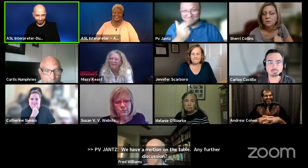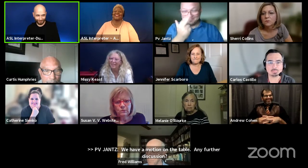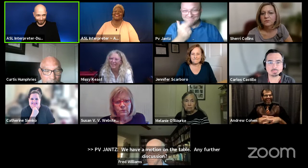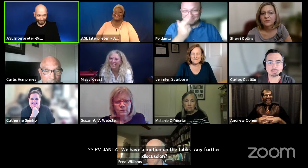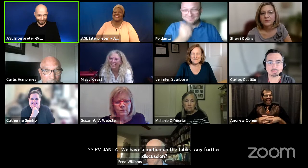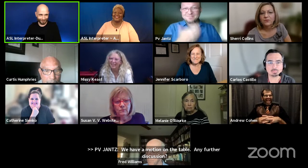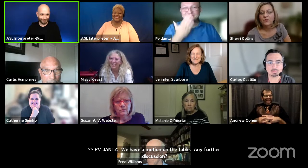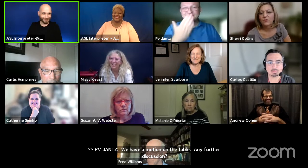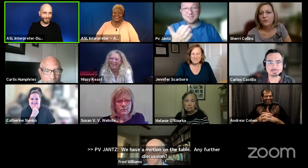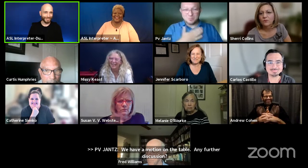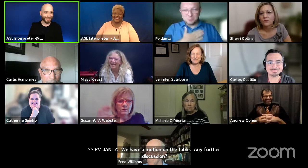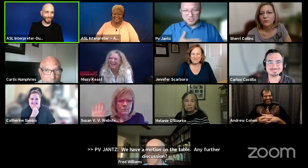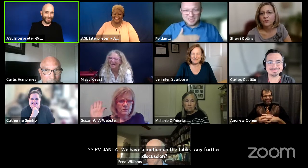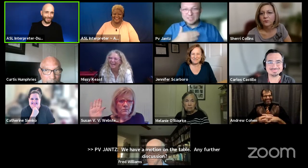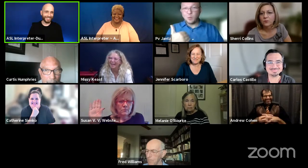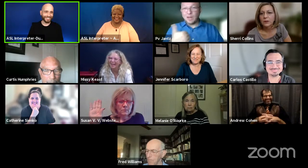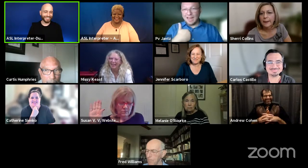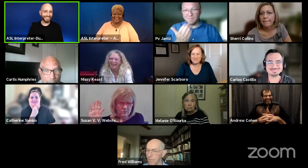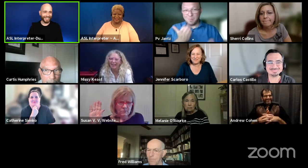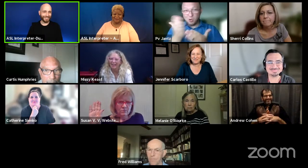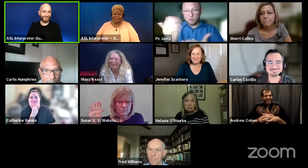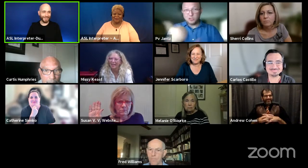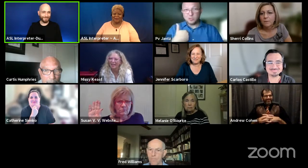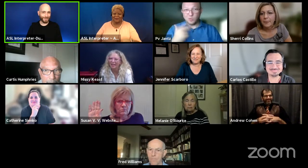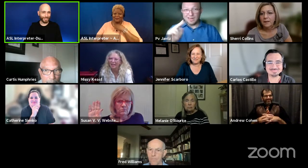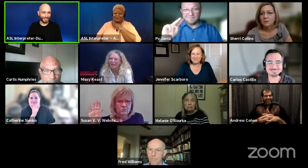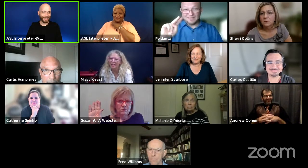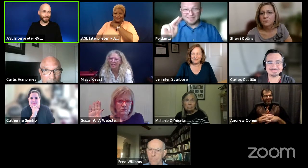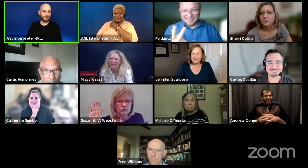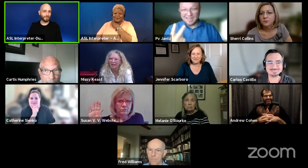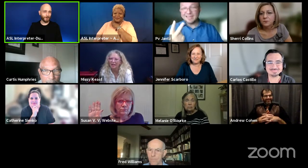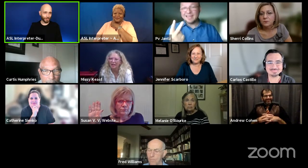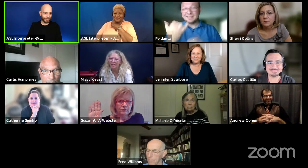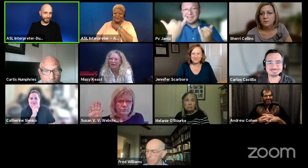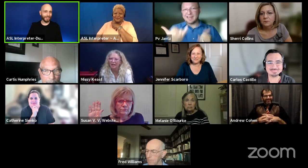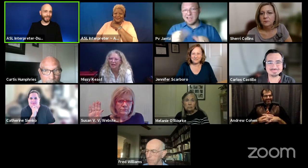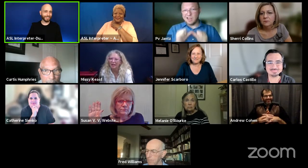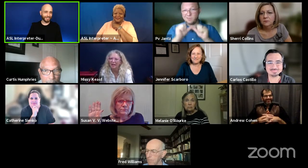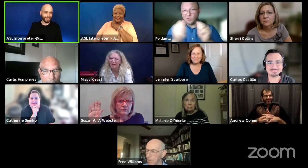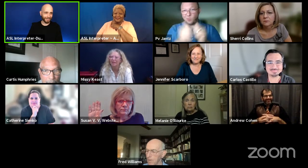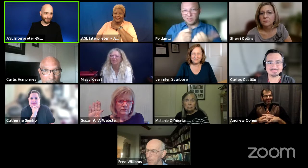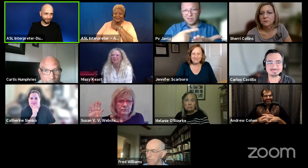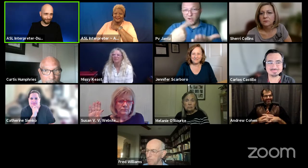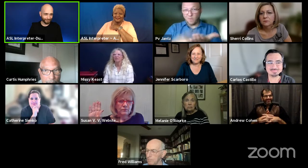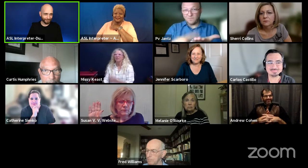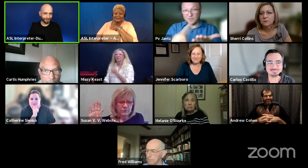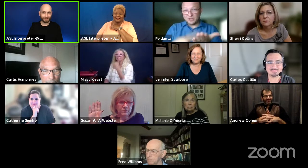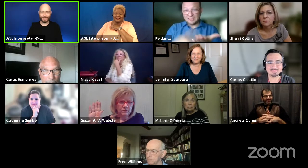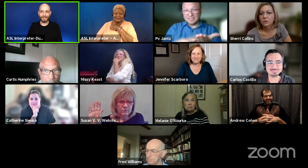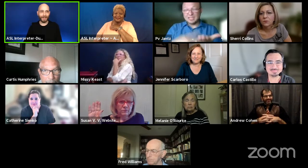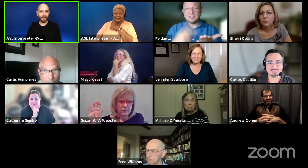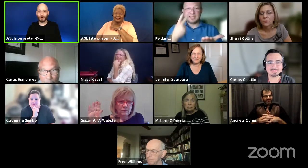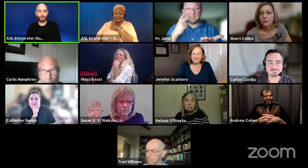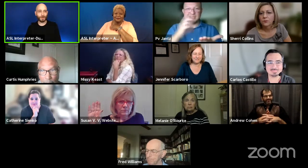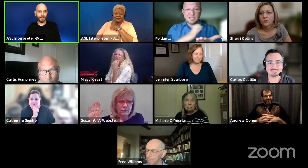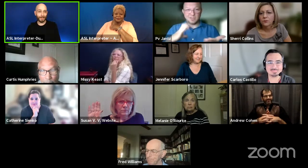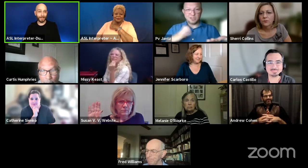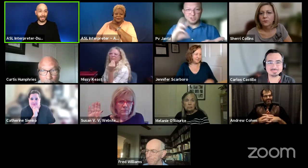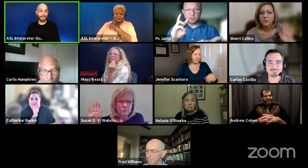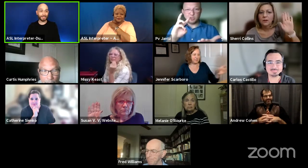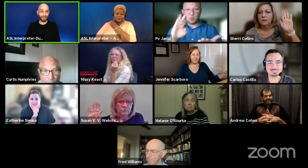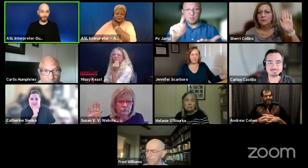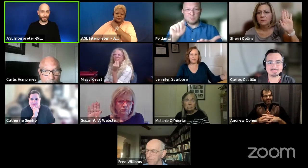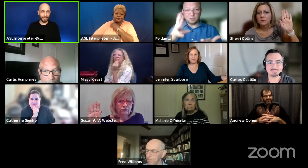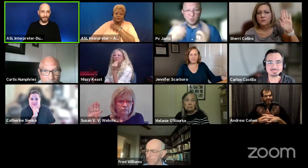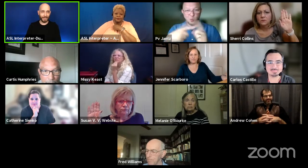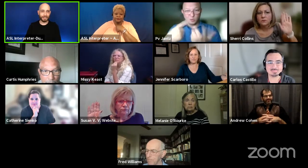that. All right, thank you. I appreciate that. So we have a motion and a second. Now,